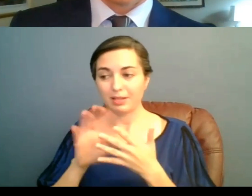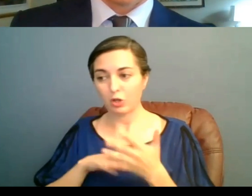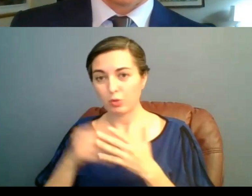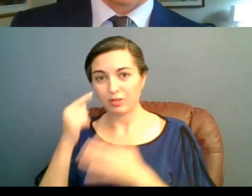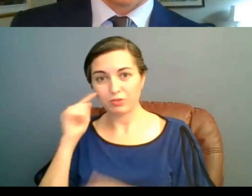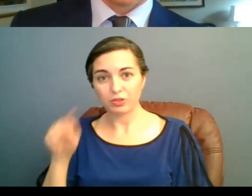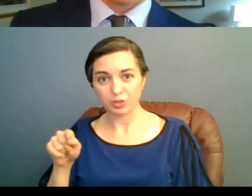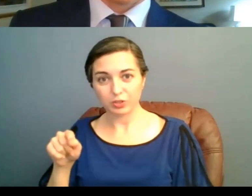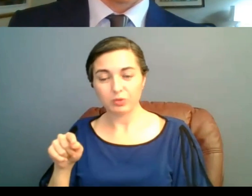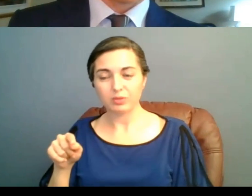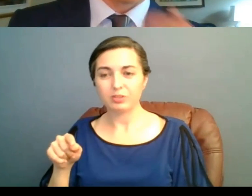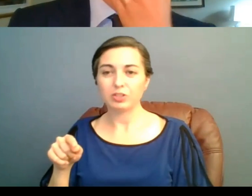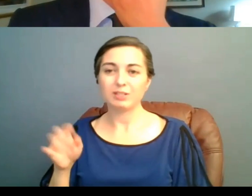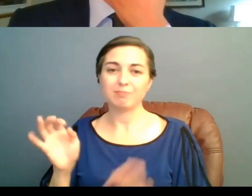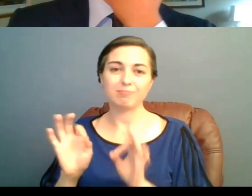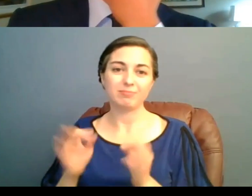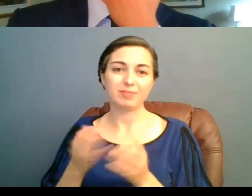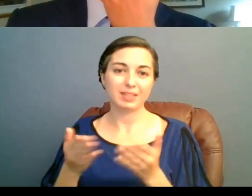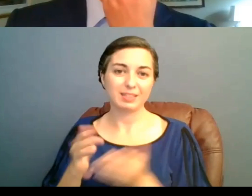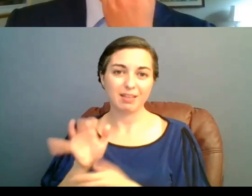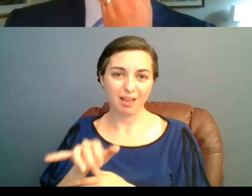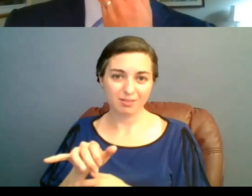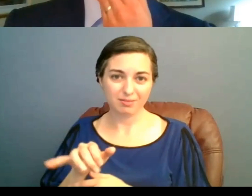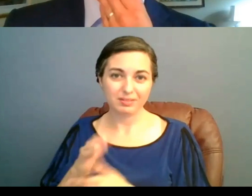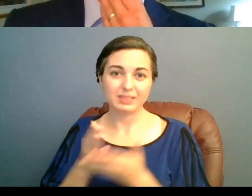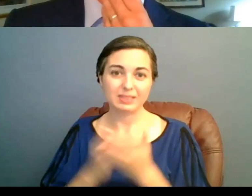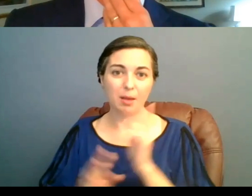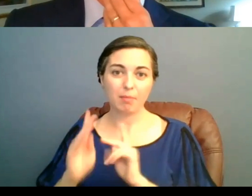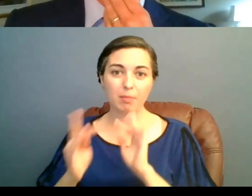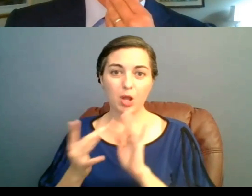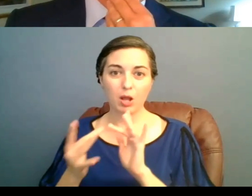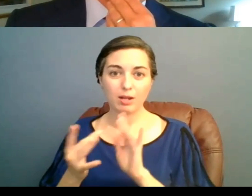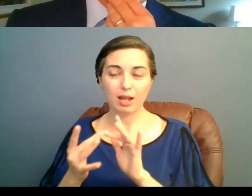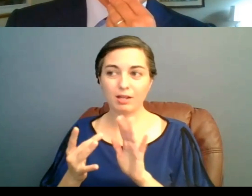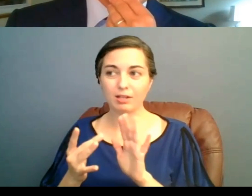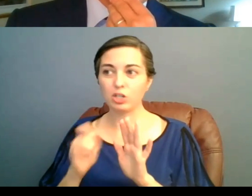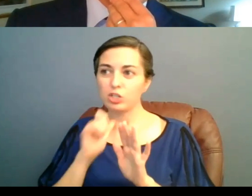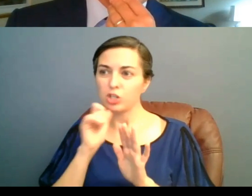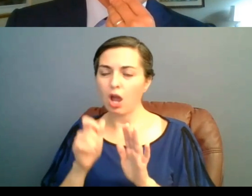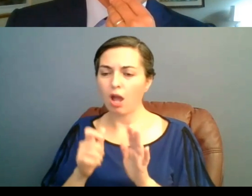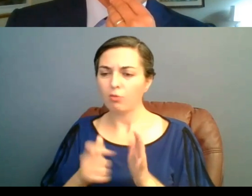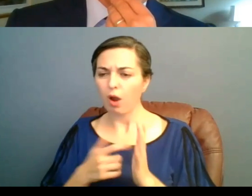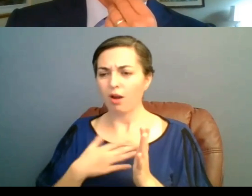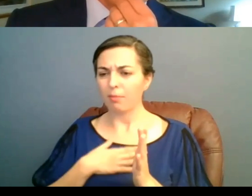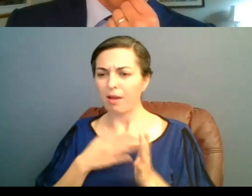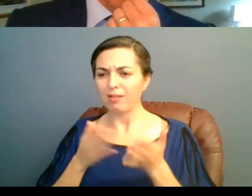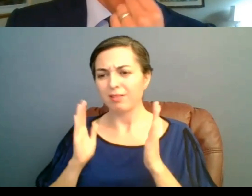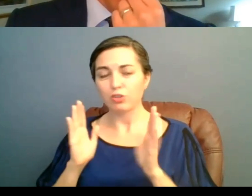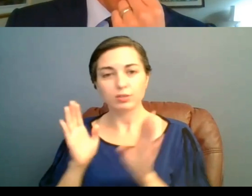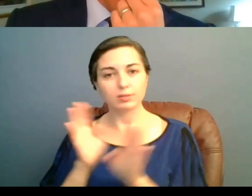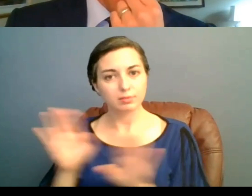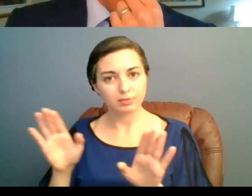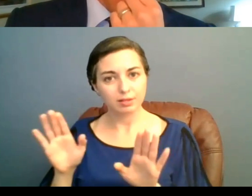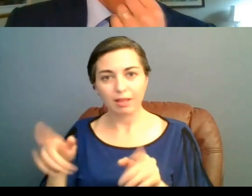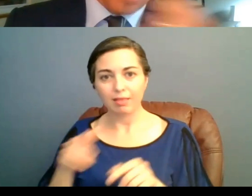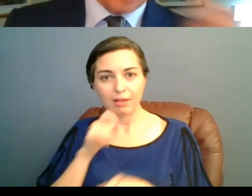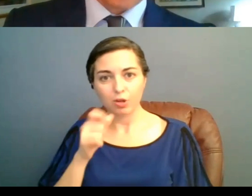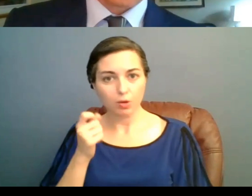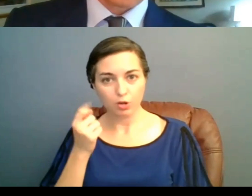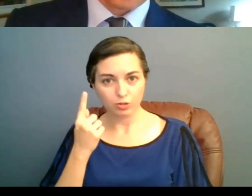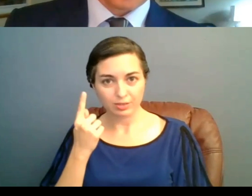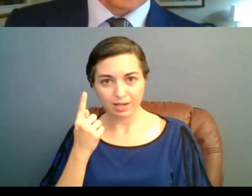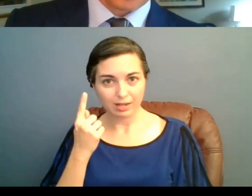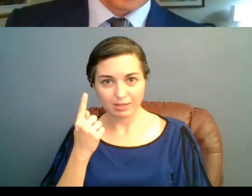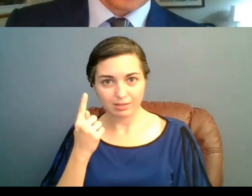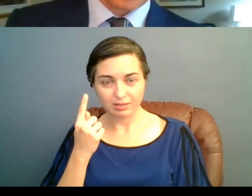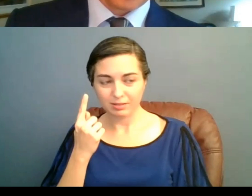little things like that. There are some people who reach out and are almost not demanding, but they're like, they don't understand where they're coming